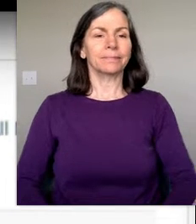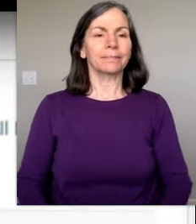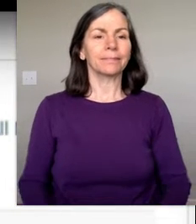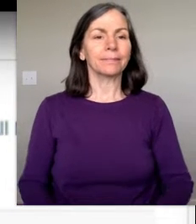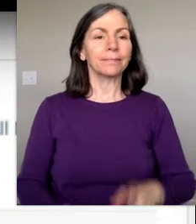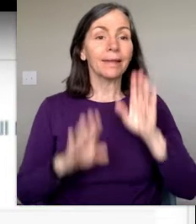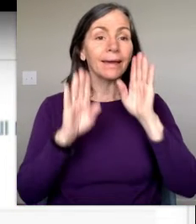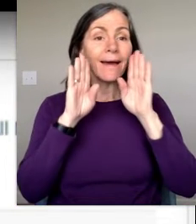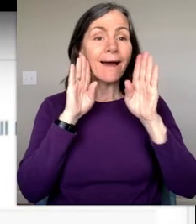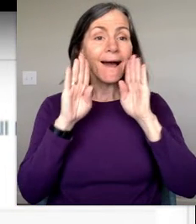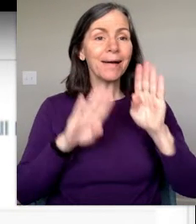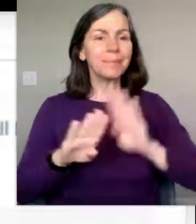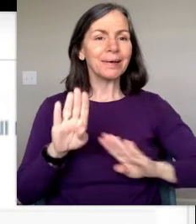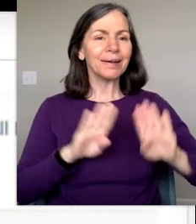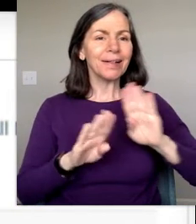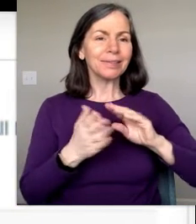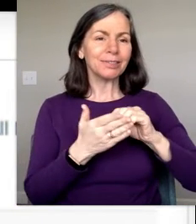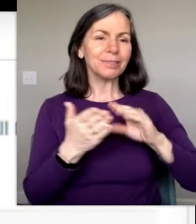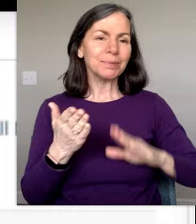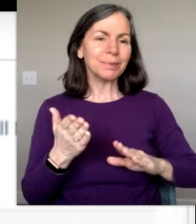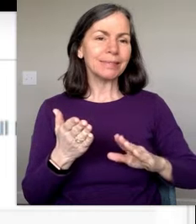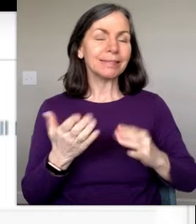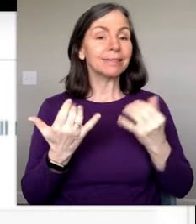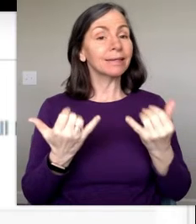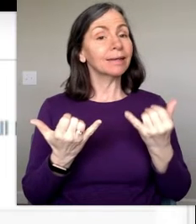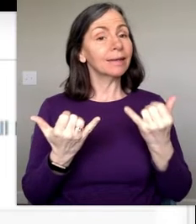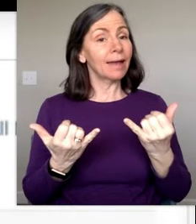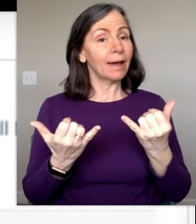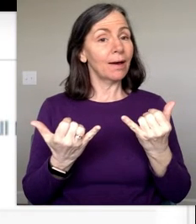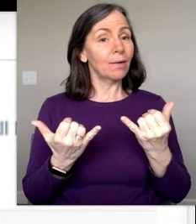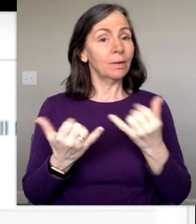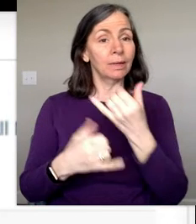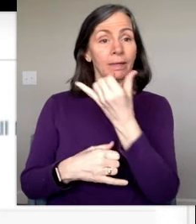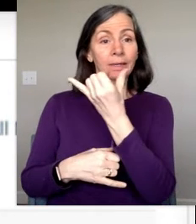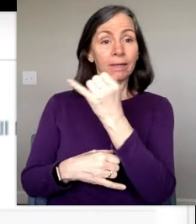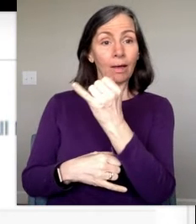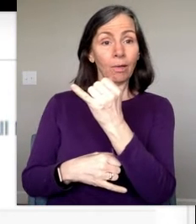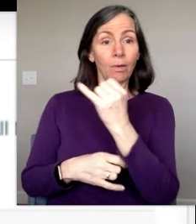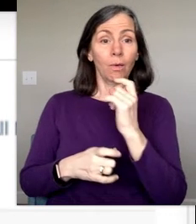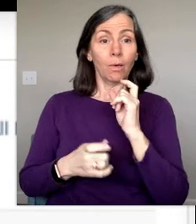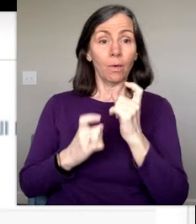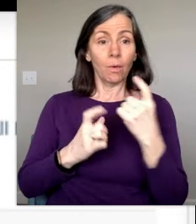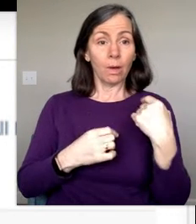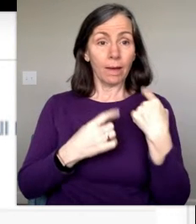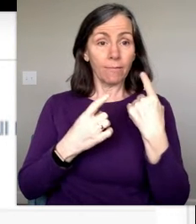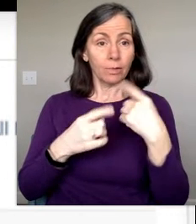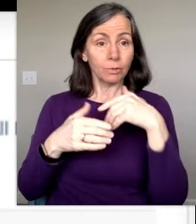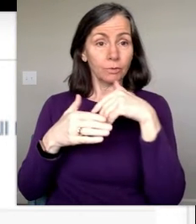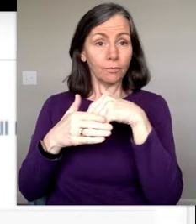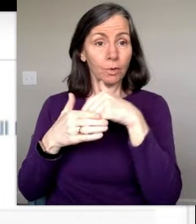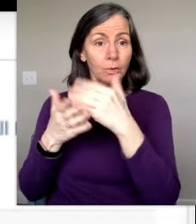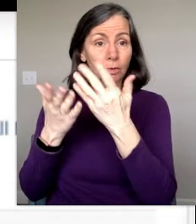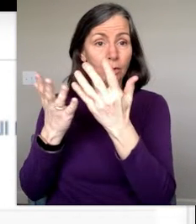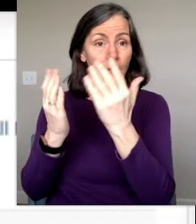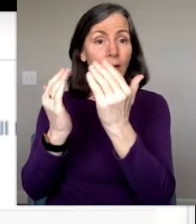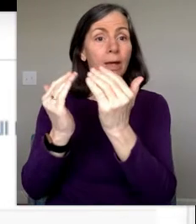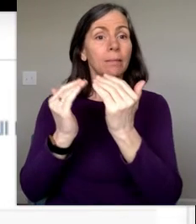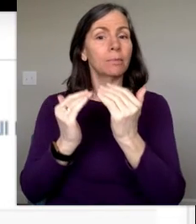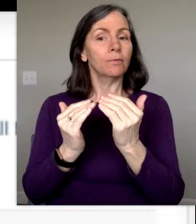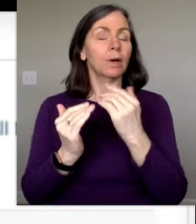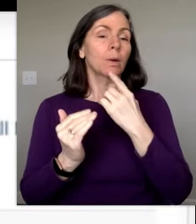Hi, biology students. We are now moving from the yellow evolution unit folders to the red